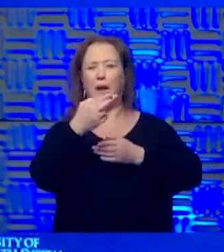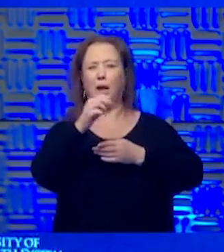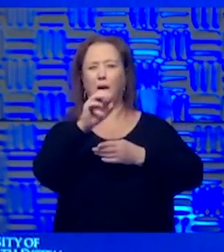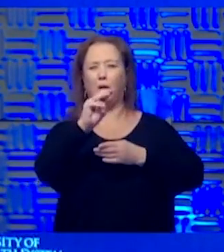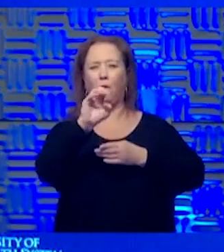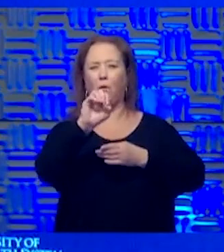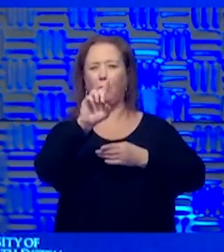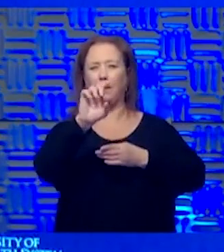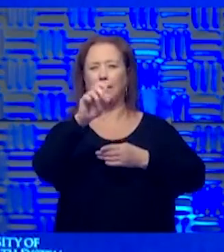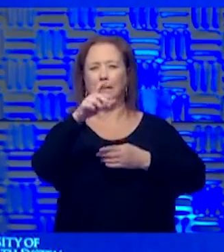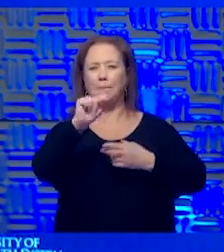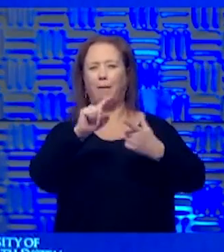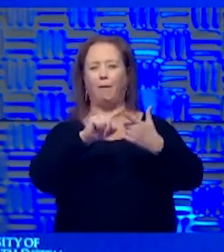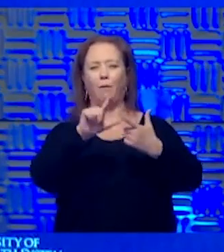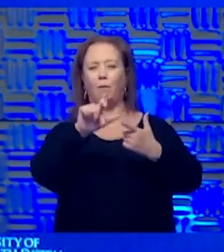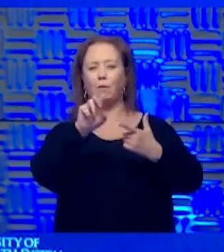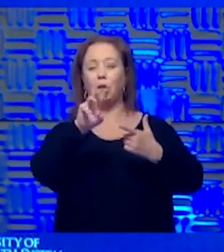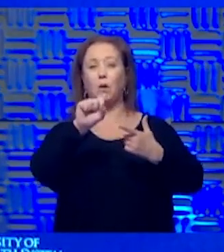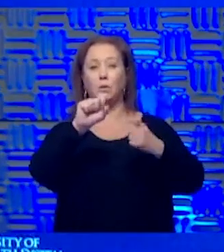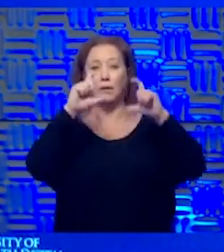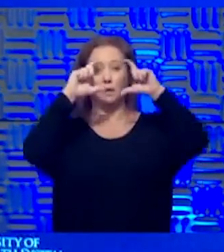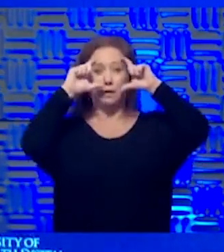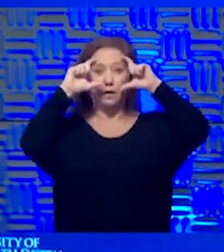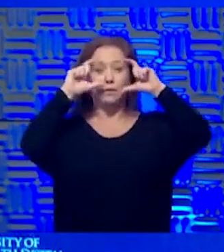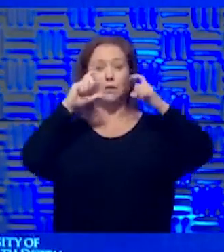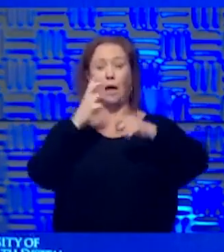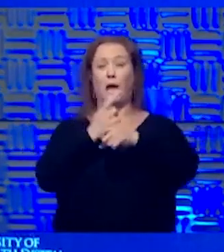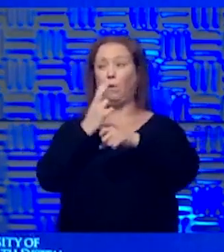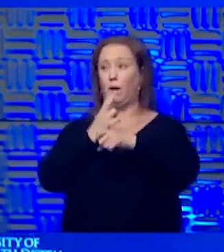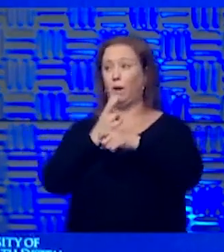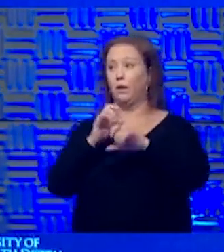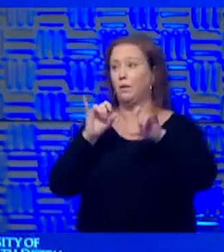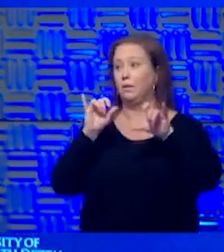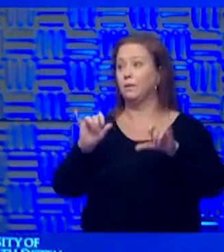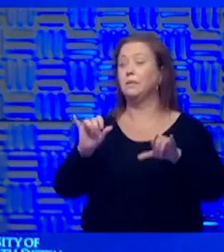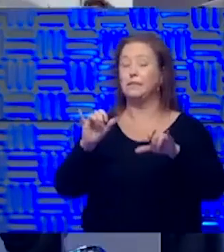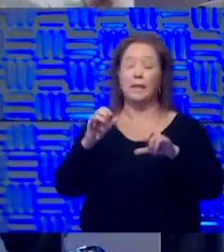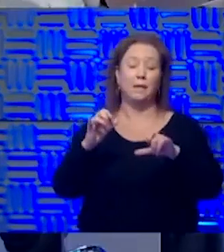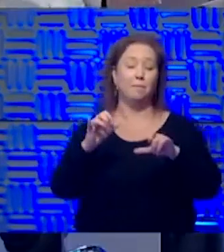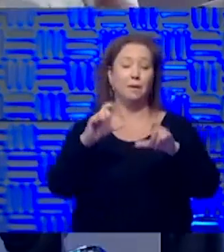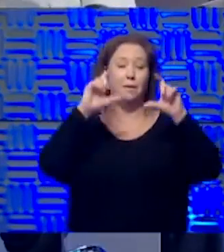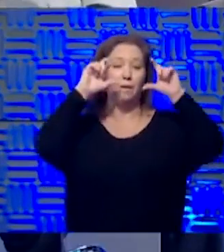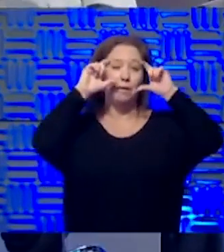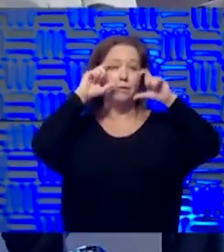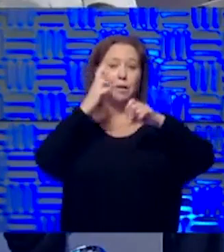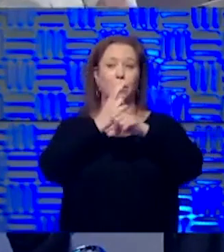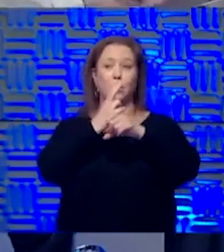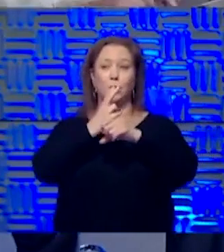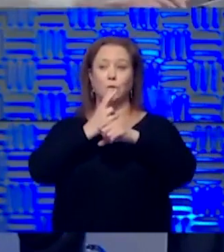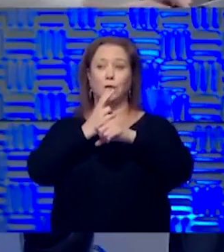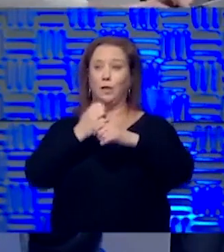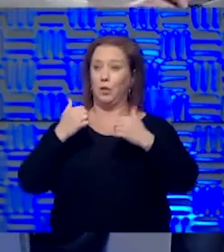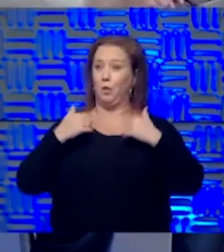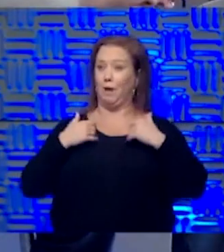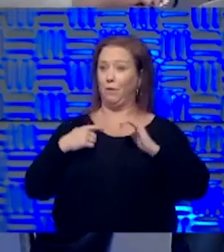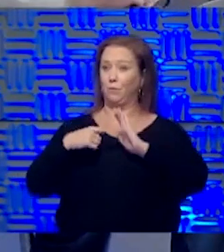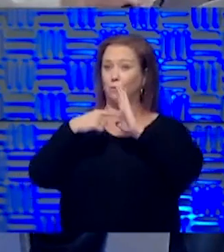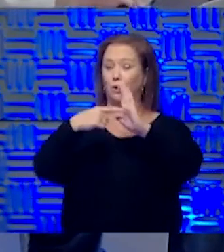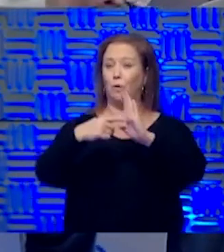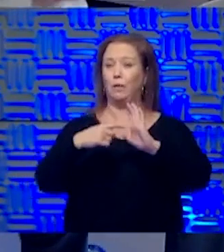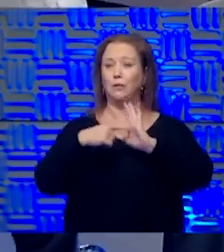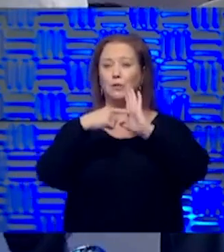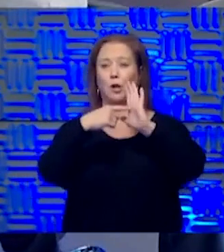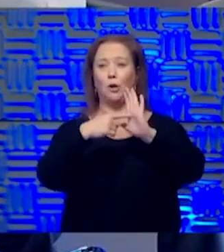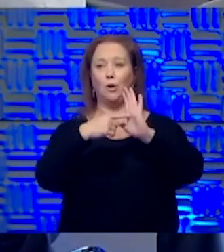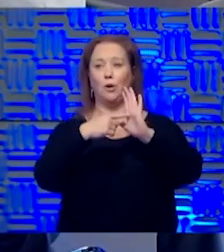Lowe's or wherever. And I do wear those, and the same ones I wear in the hospital, actually. And wait a minute, you've got yours right here. Right. Let's show